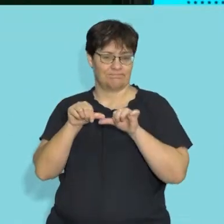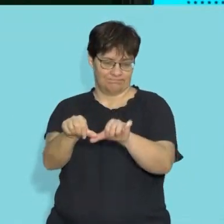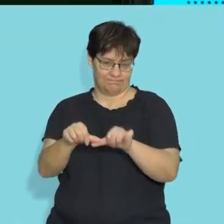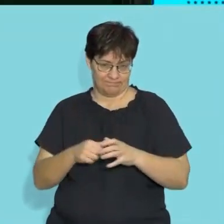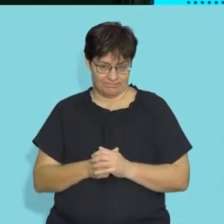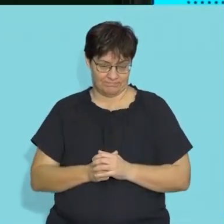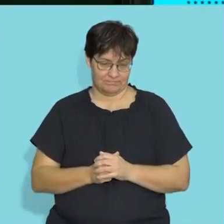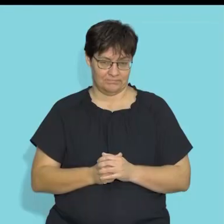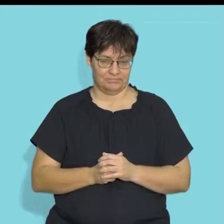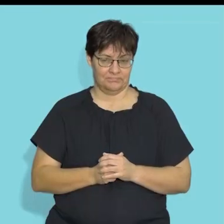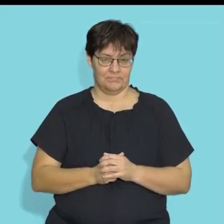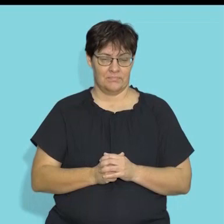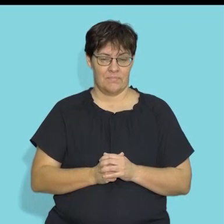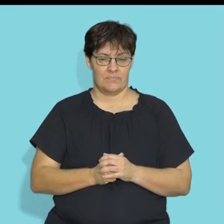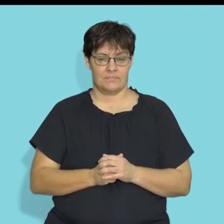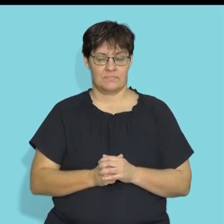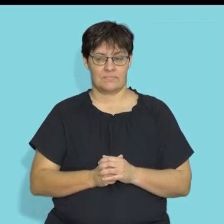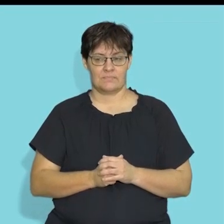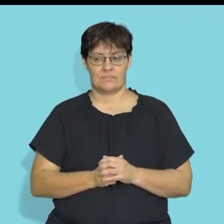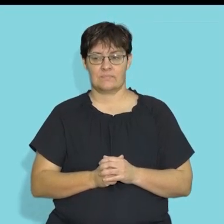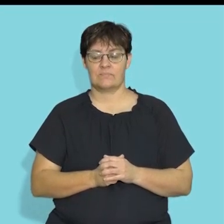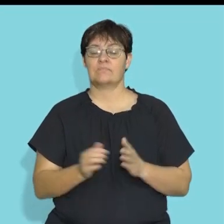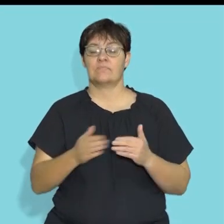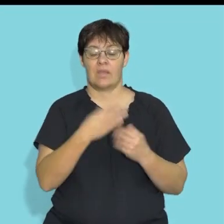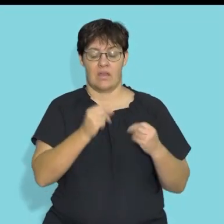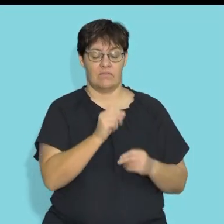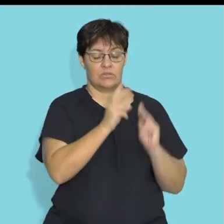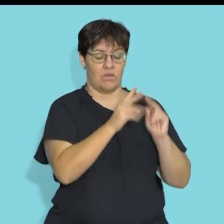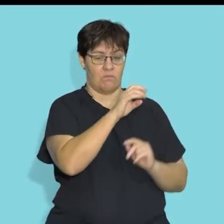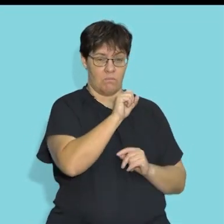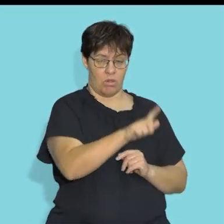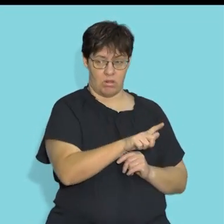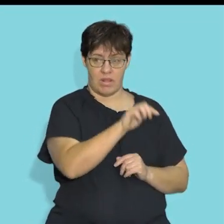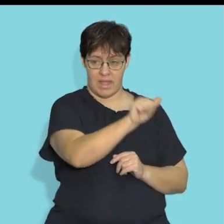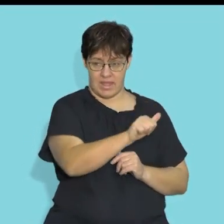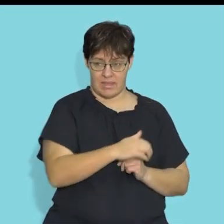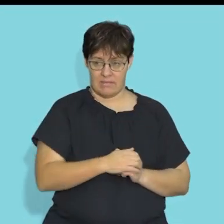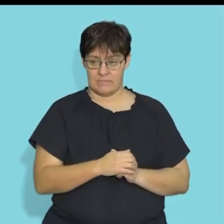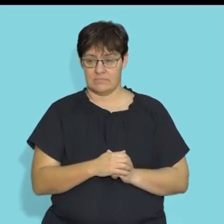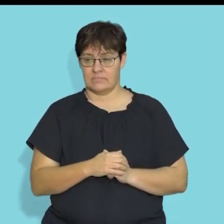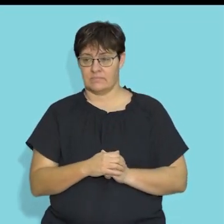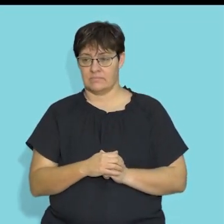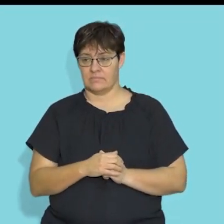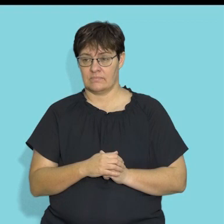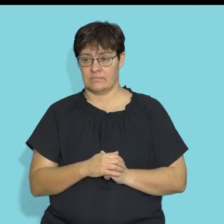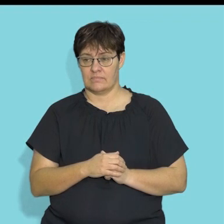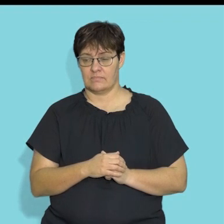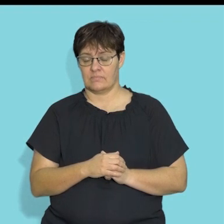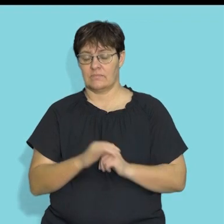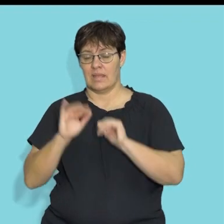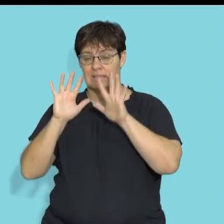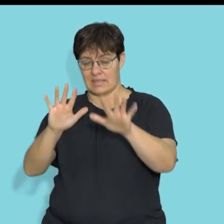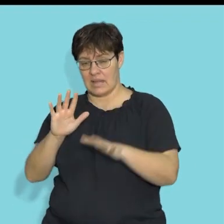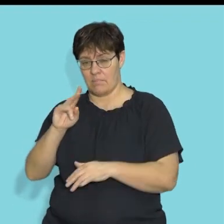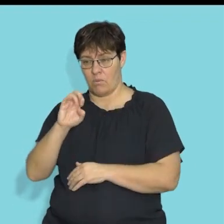remain constant. They say to us further that we have 12 mole of A